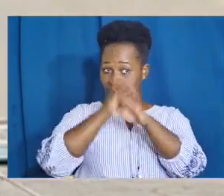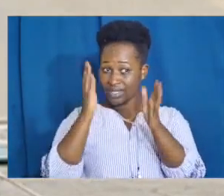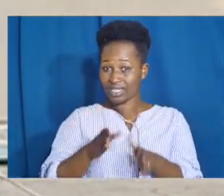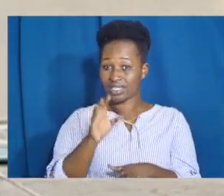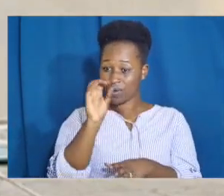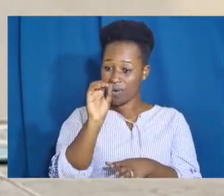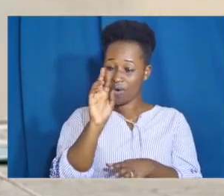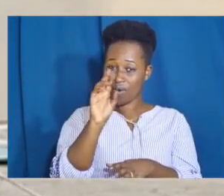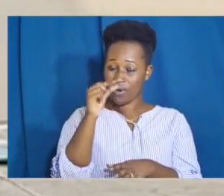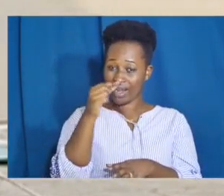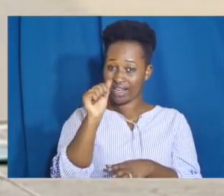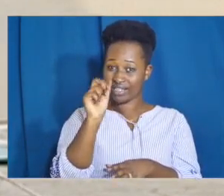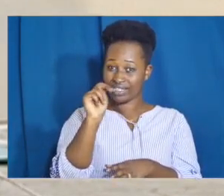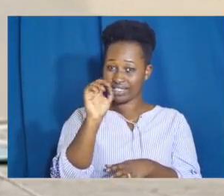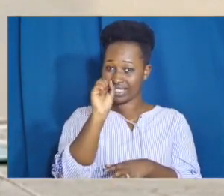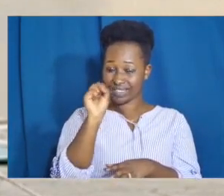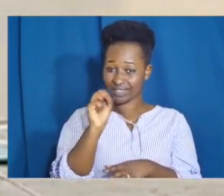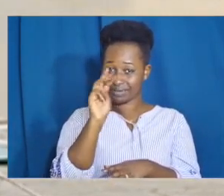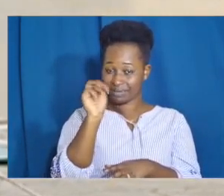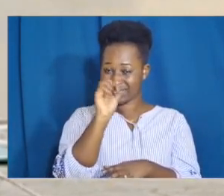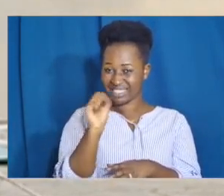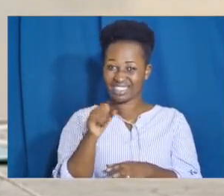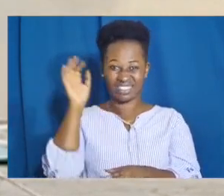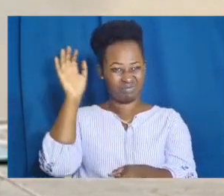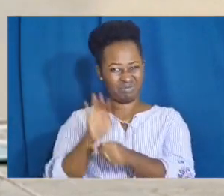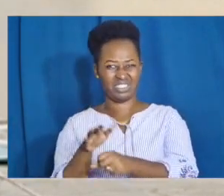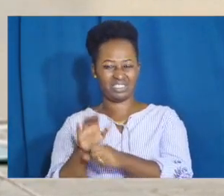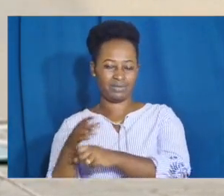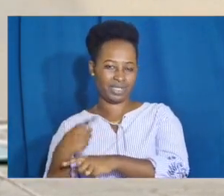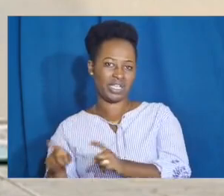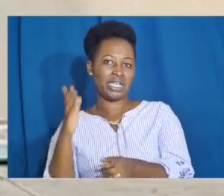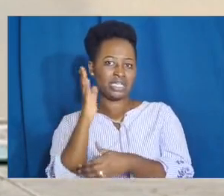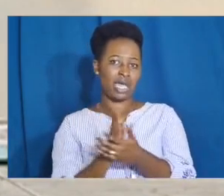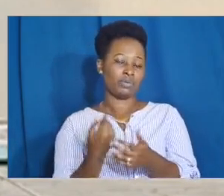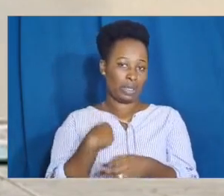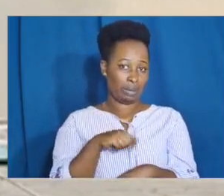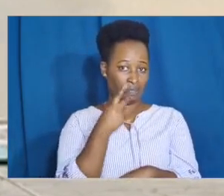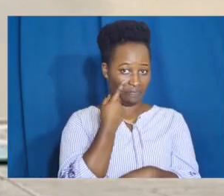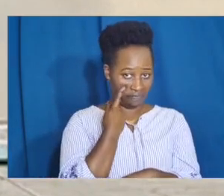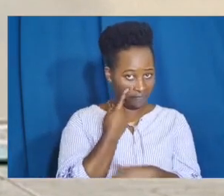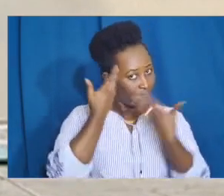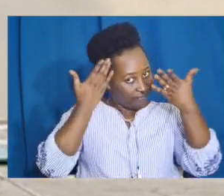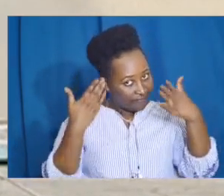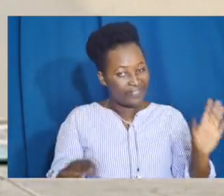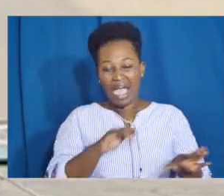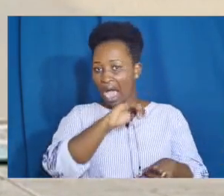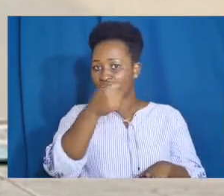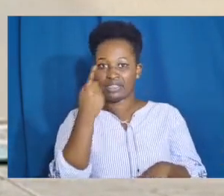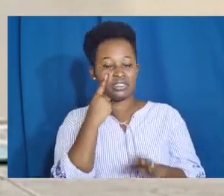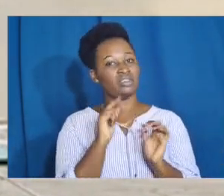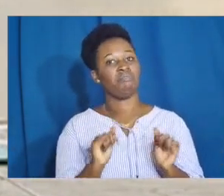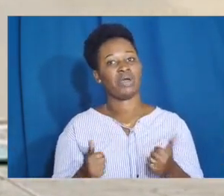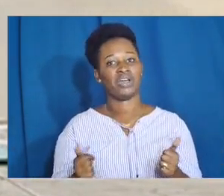our environment. There are those we have so far seen, and others we have not yet seen. So